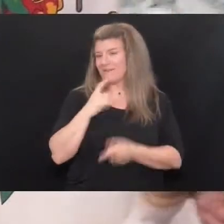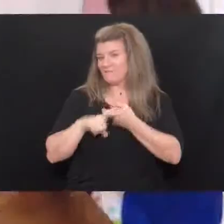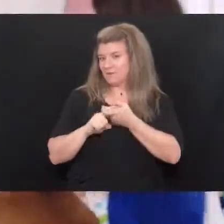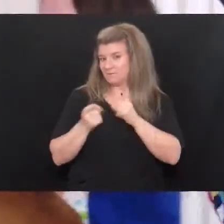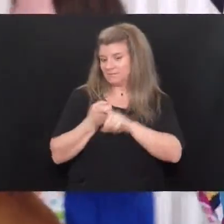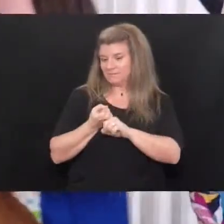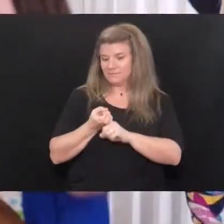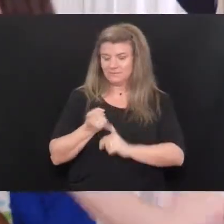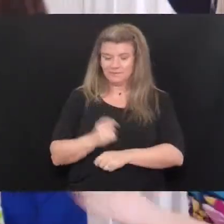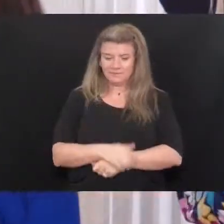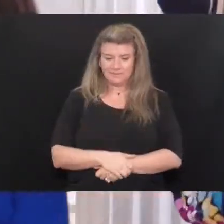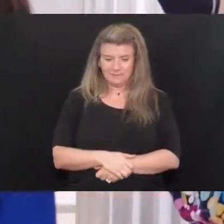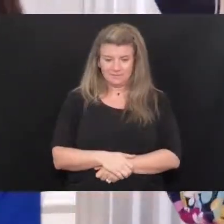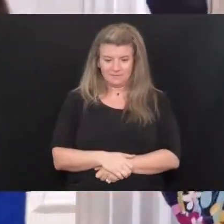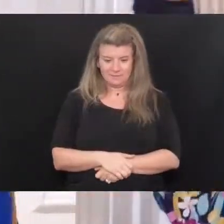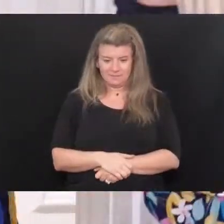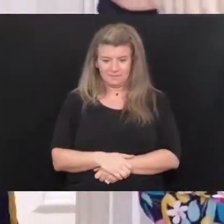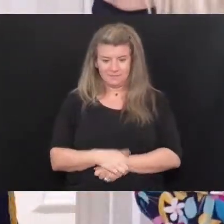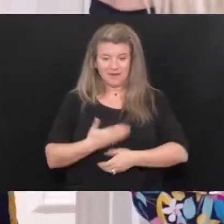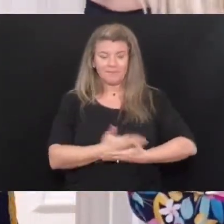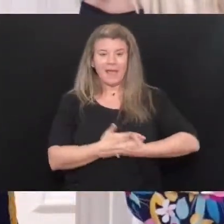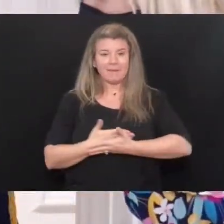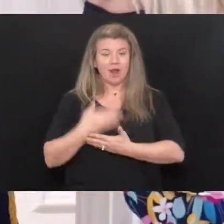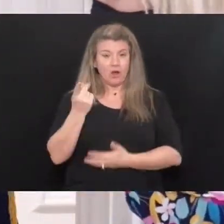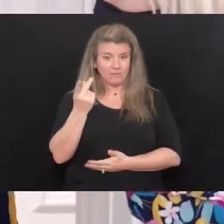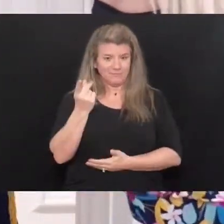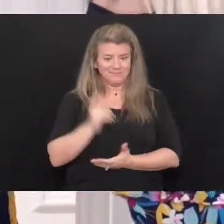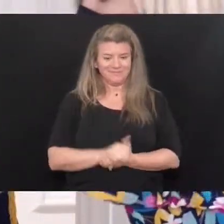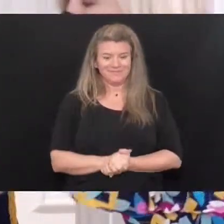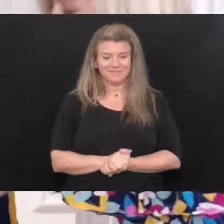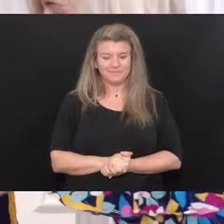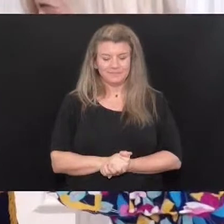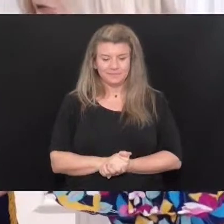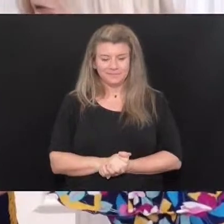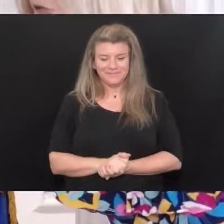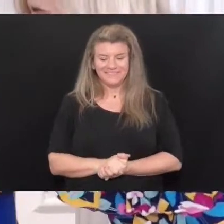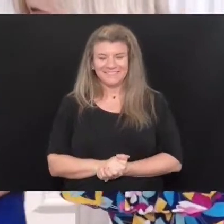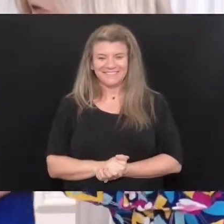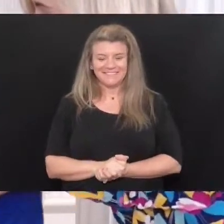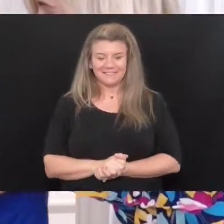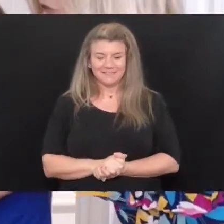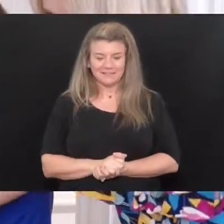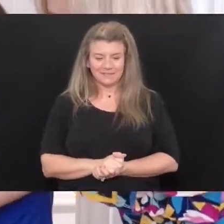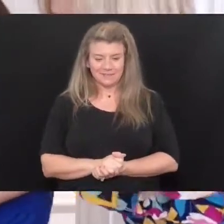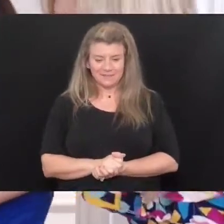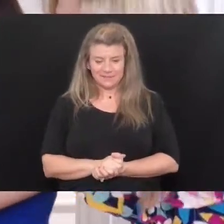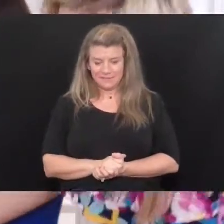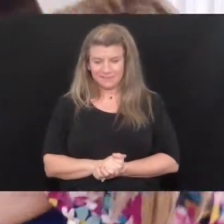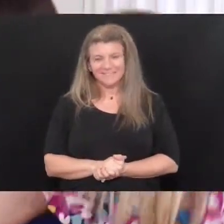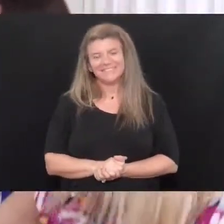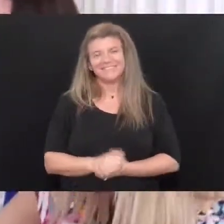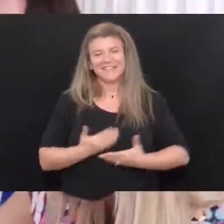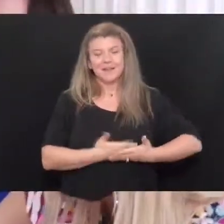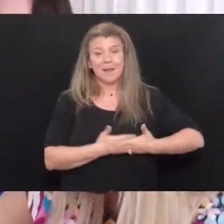bringing, little baby dog. Okay, baby Nate, come on. Turn around